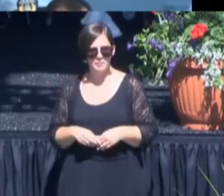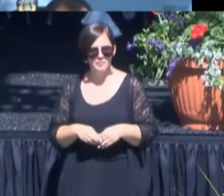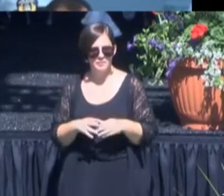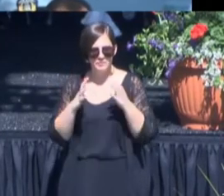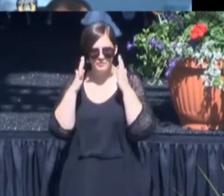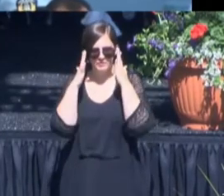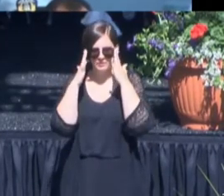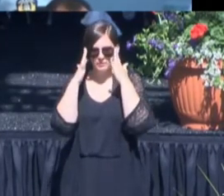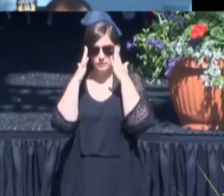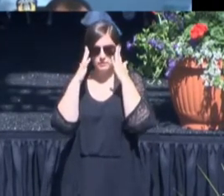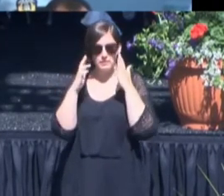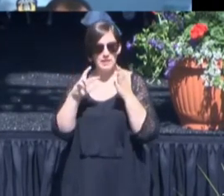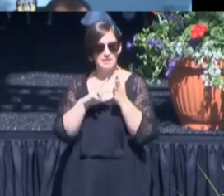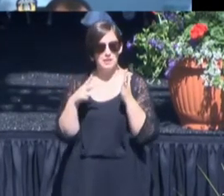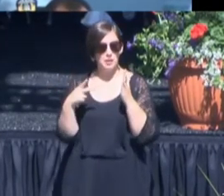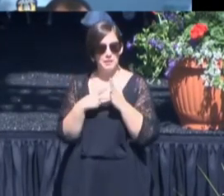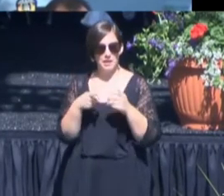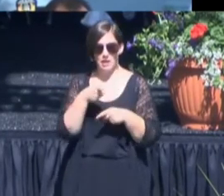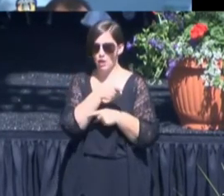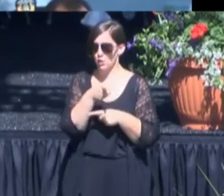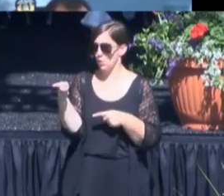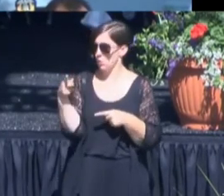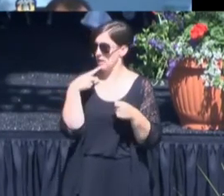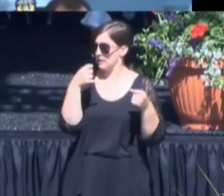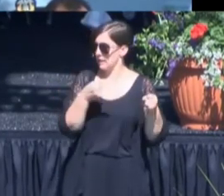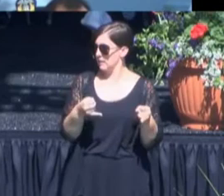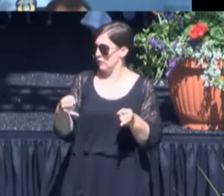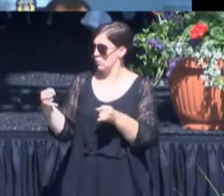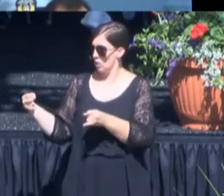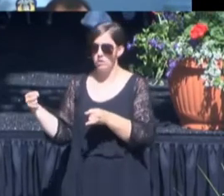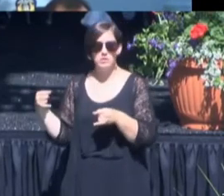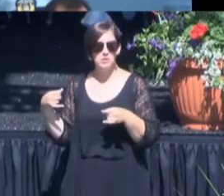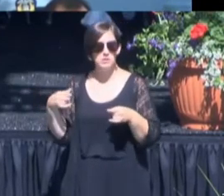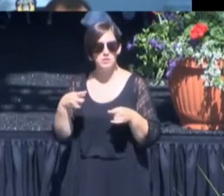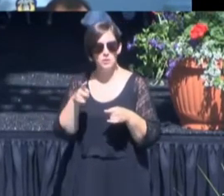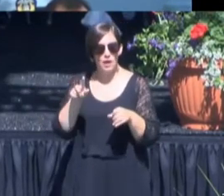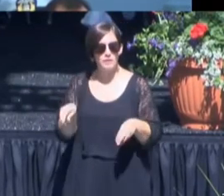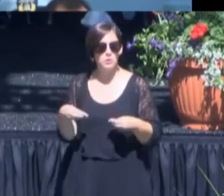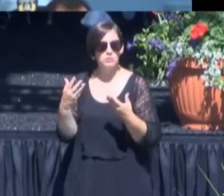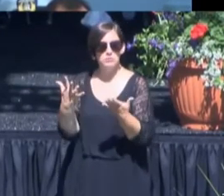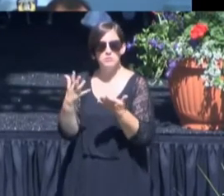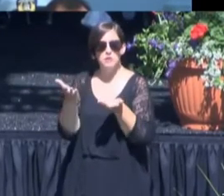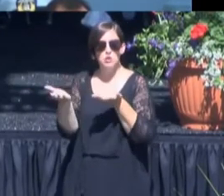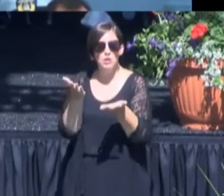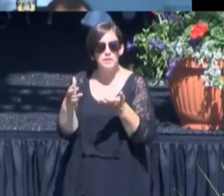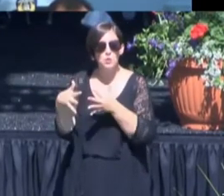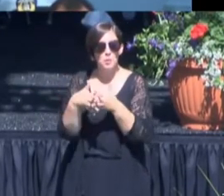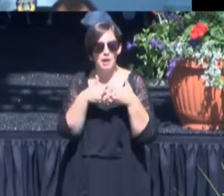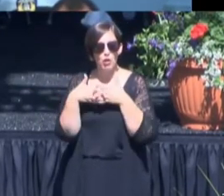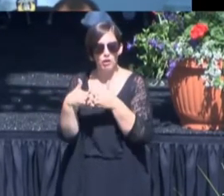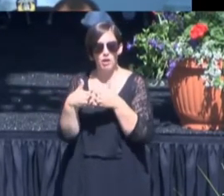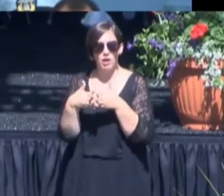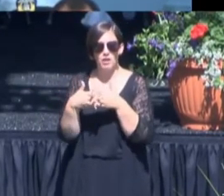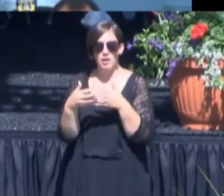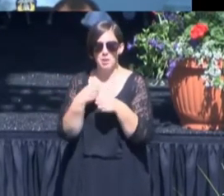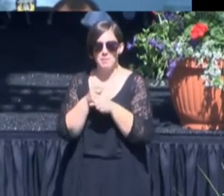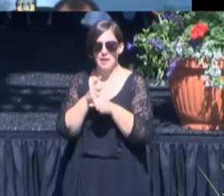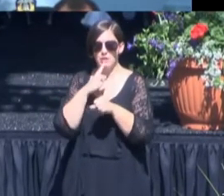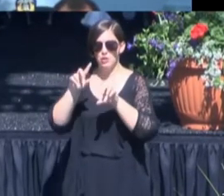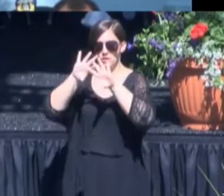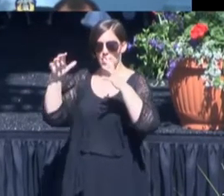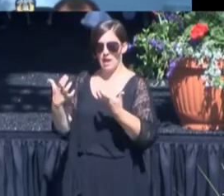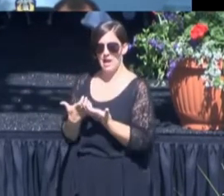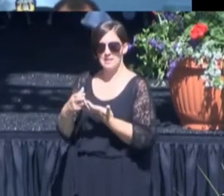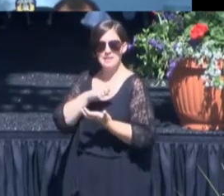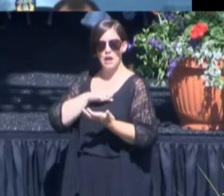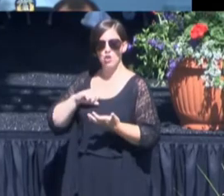way subordinate you in your individuality to serve America. It actually enlarges you, as a senator named John McCain